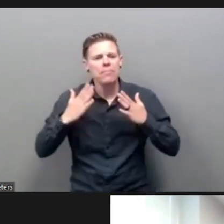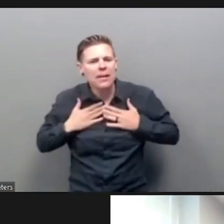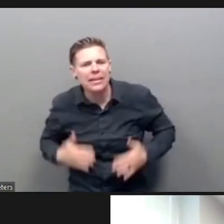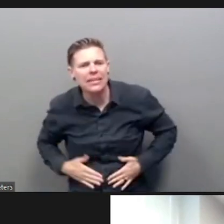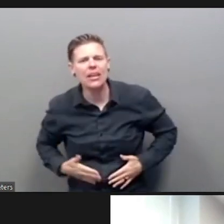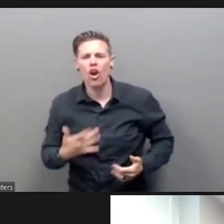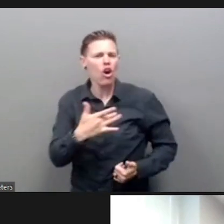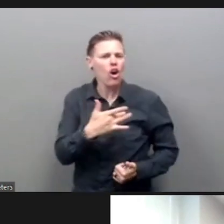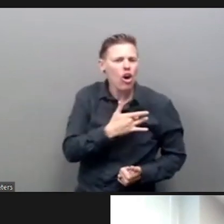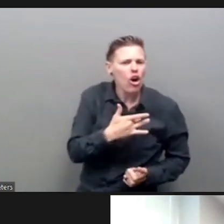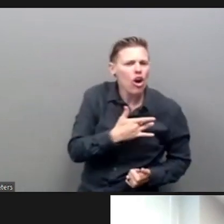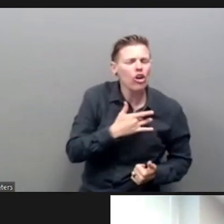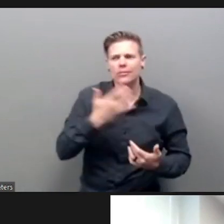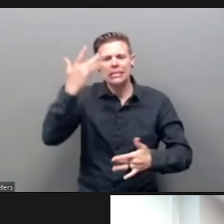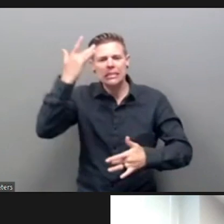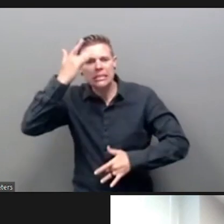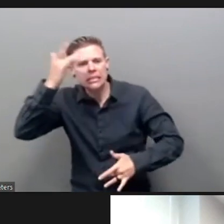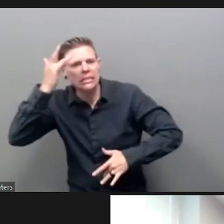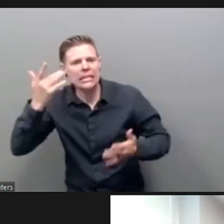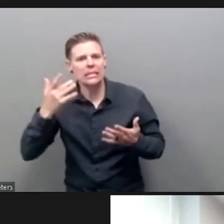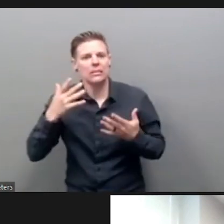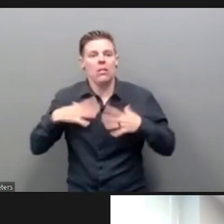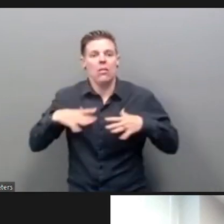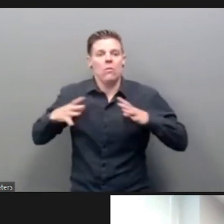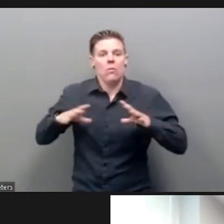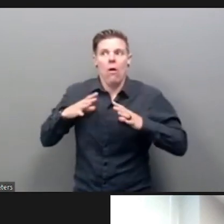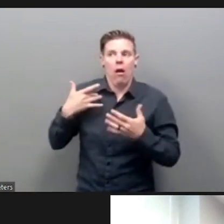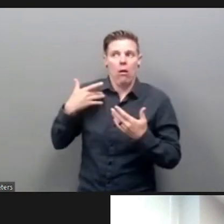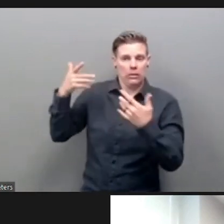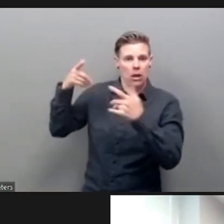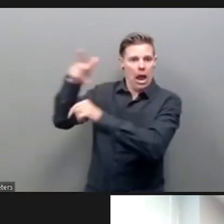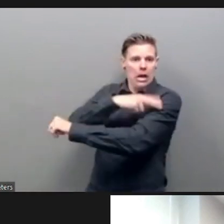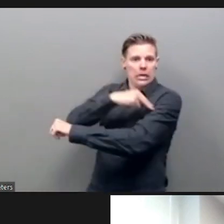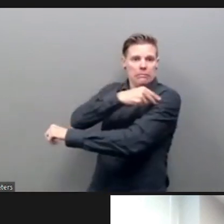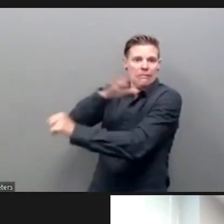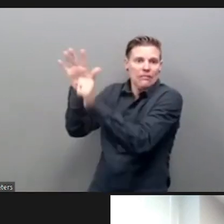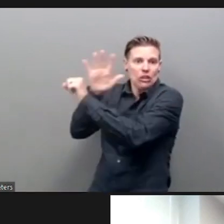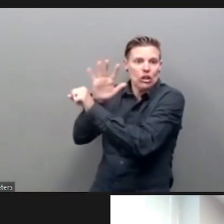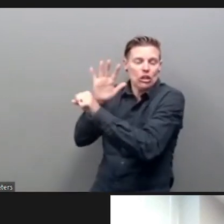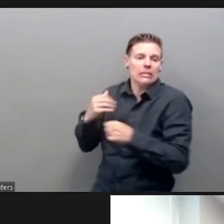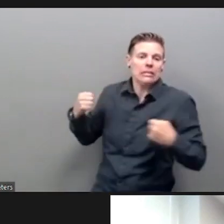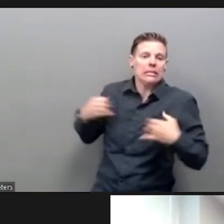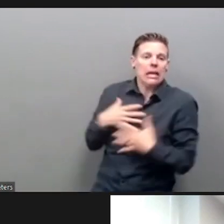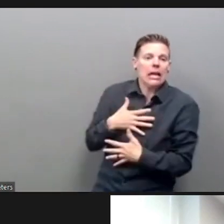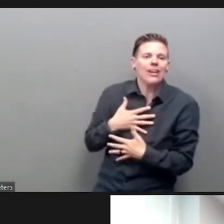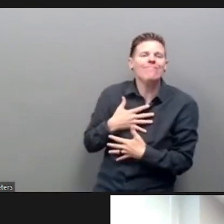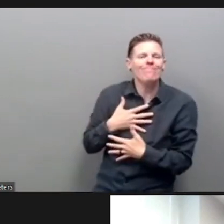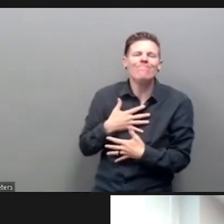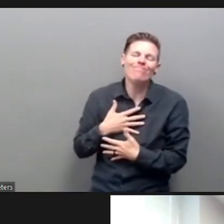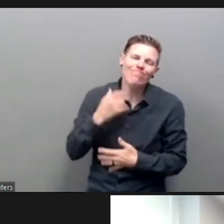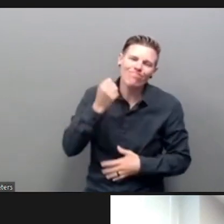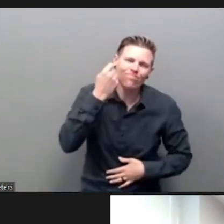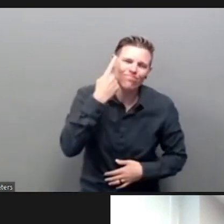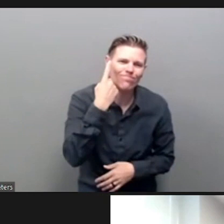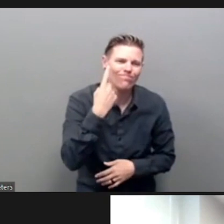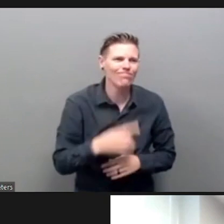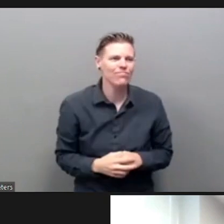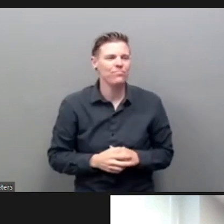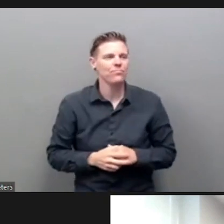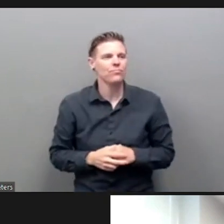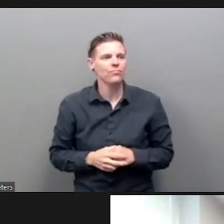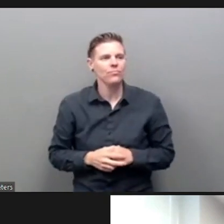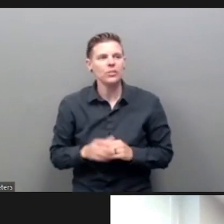Sure. I think that unlike like you mentioned, the first surge, we had significantly